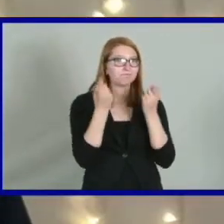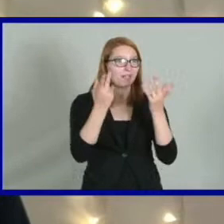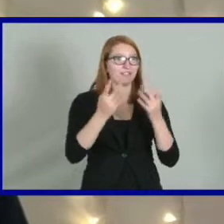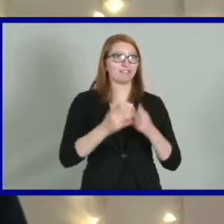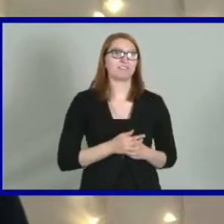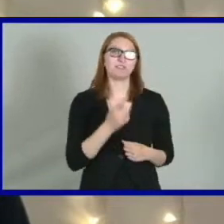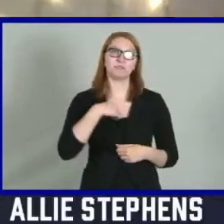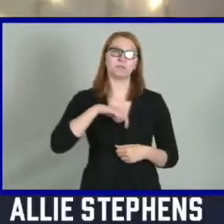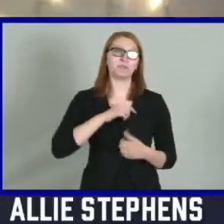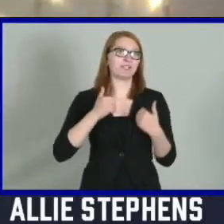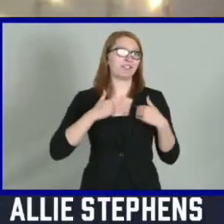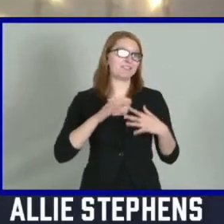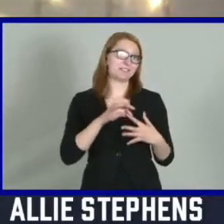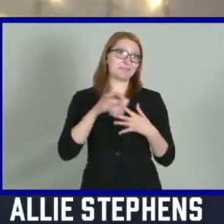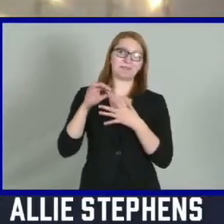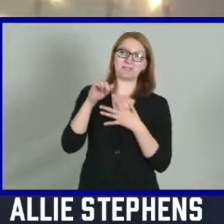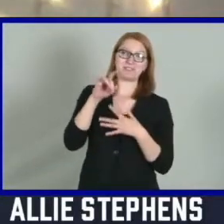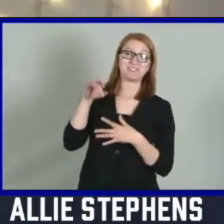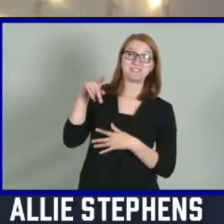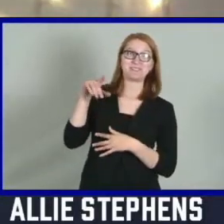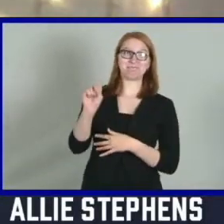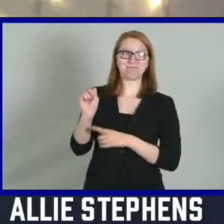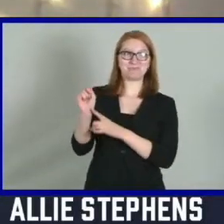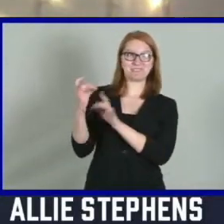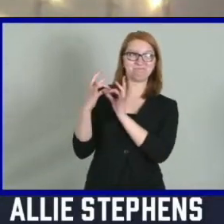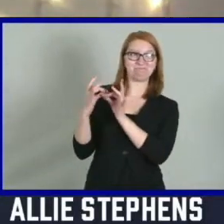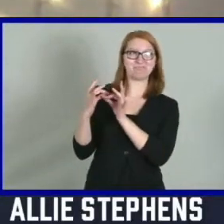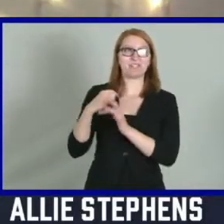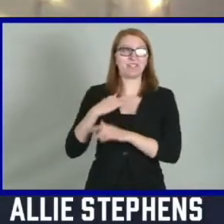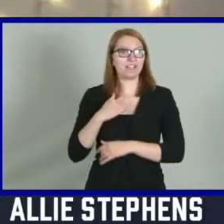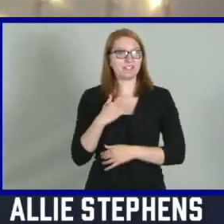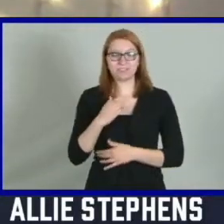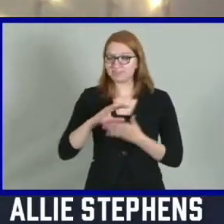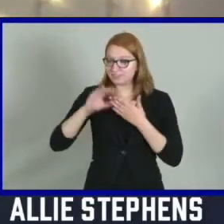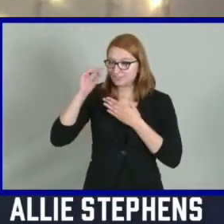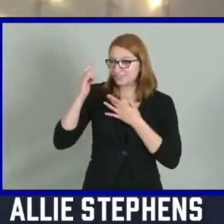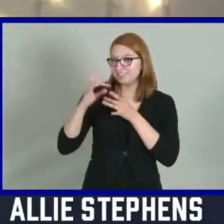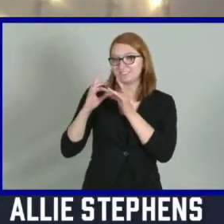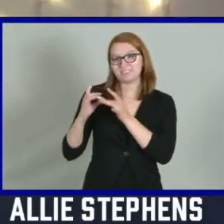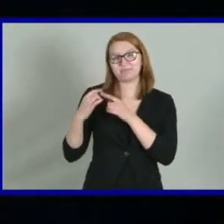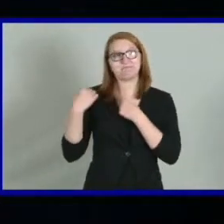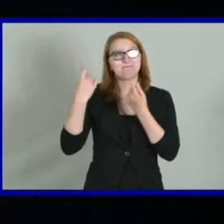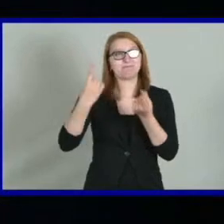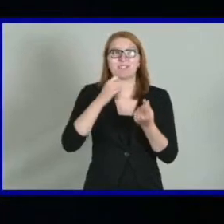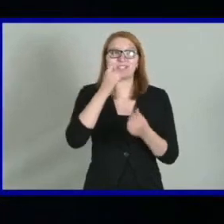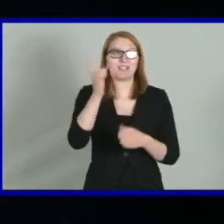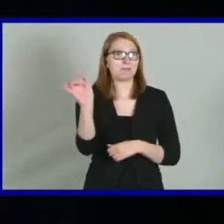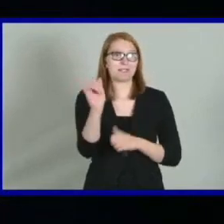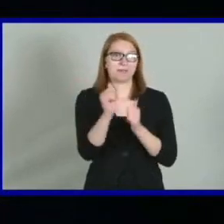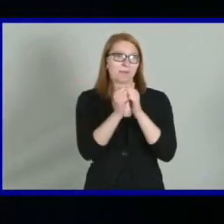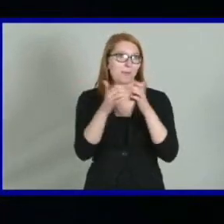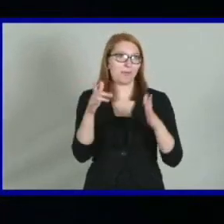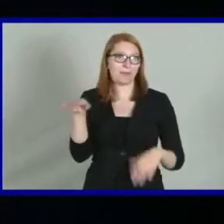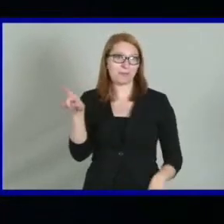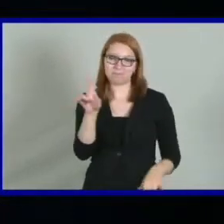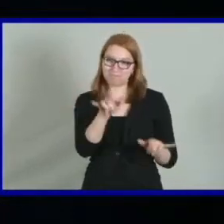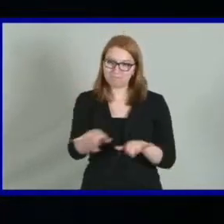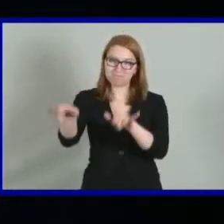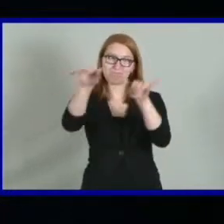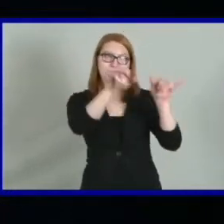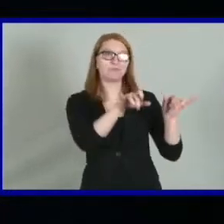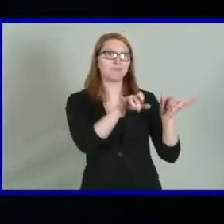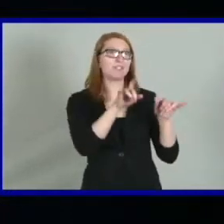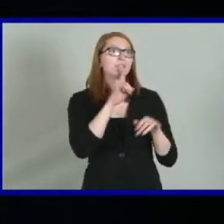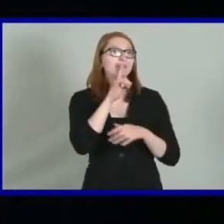special zips in our lives. My time here would not have been the same without them, and I think that's true for most of us. It has truly been a pleasure to